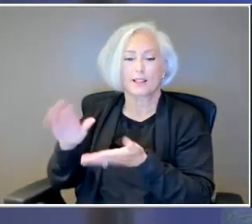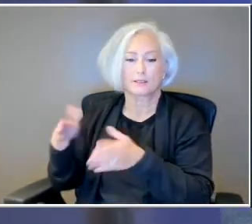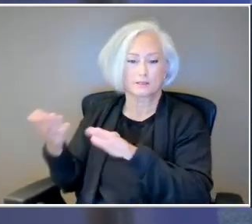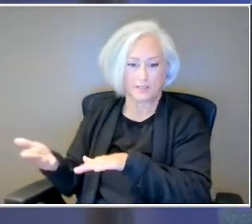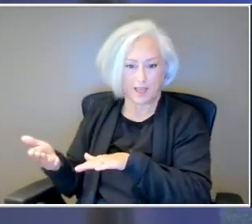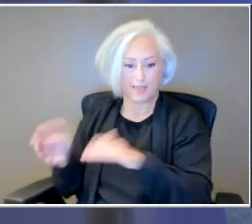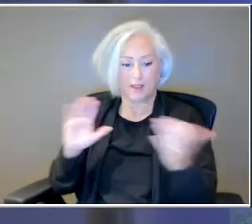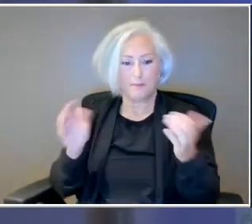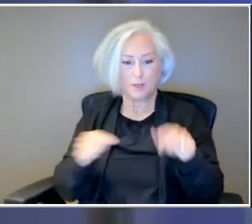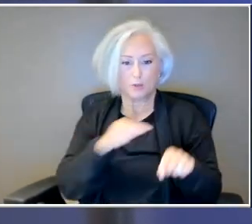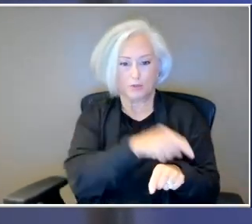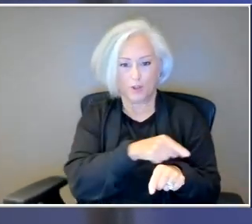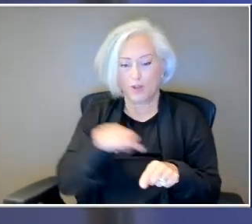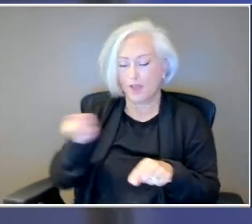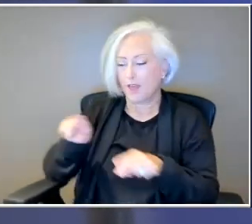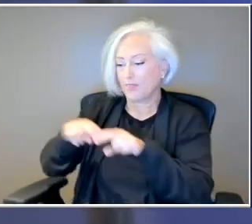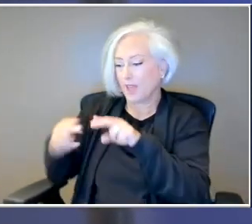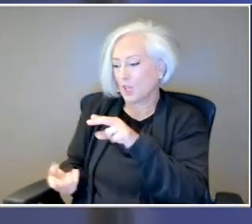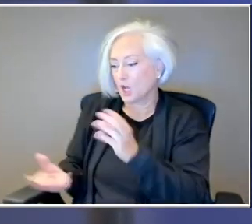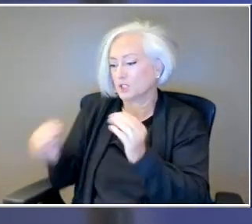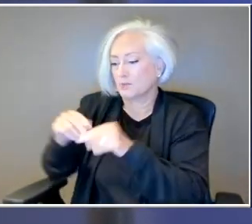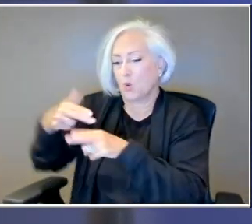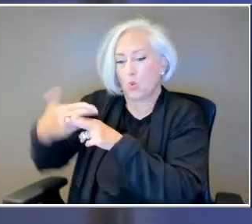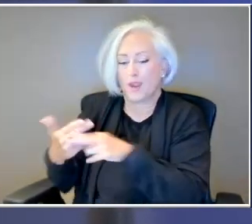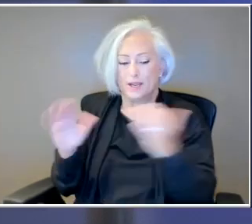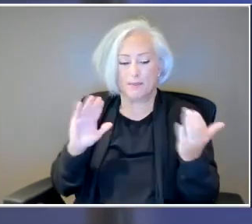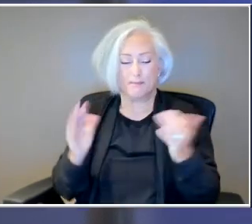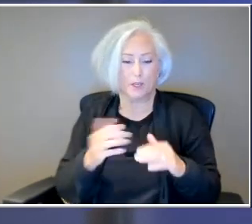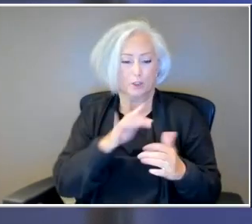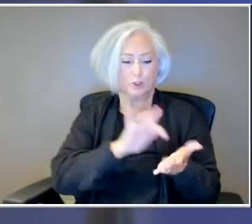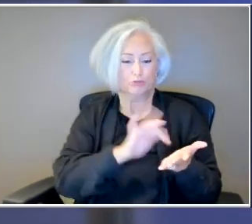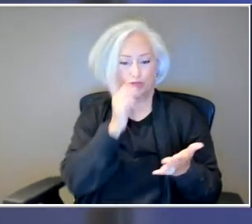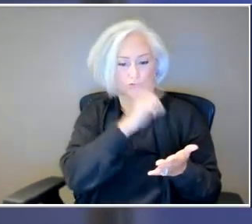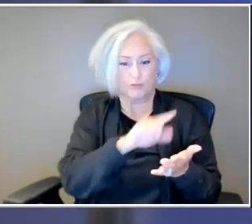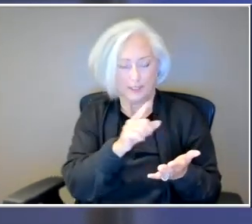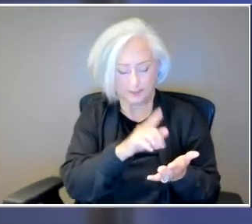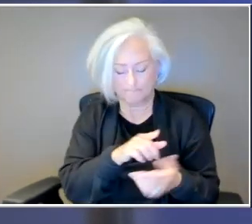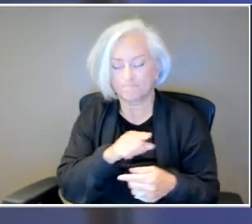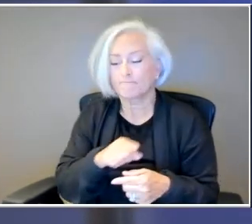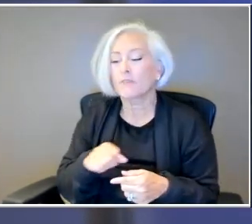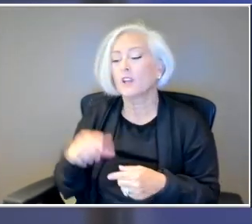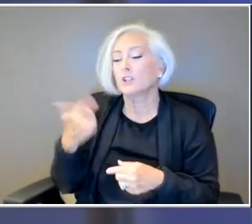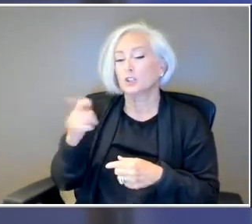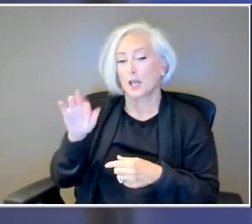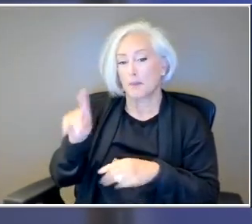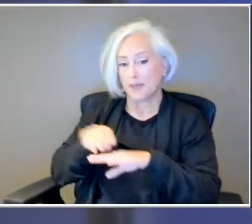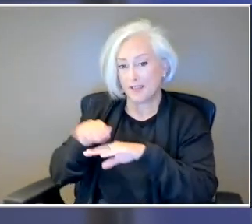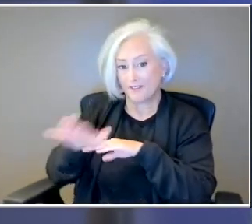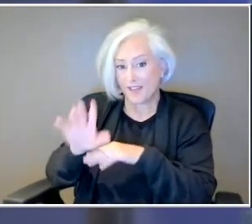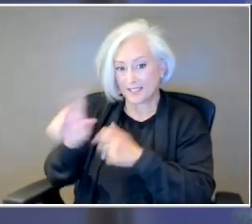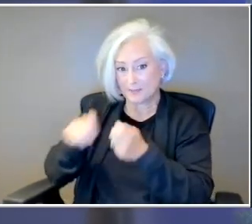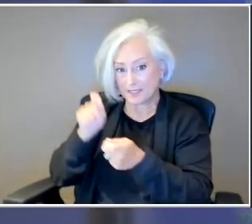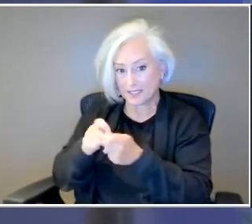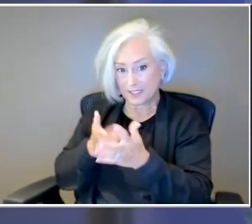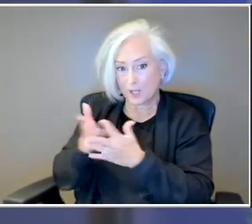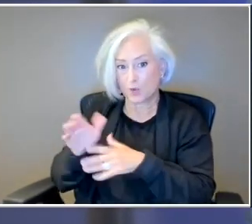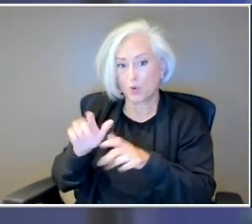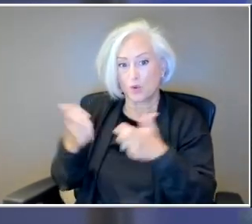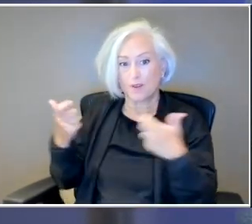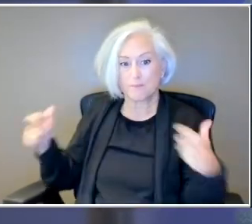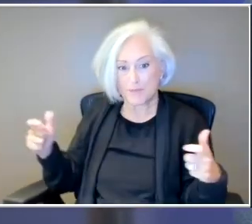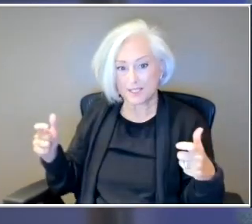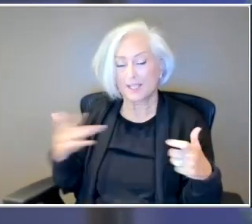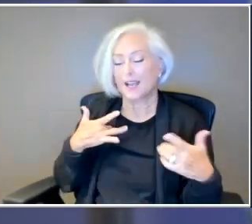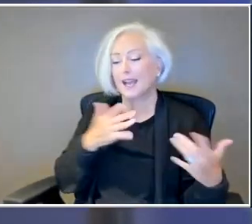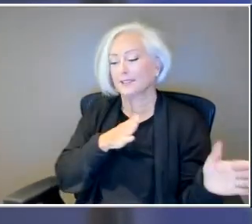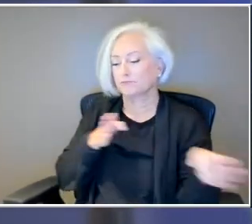people in the placebo. So it's hard to know if it's a GLP-1 effect specifically or a GLP-1 through obesity. I lean towards the 10%